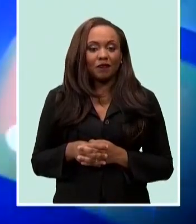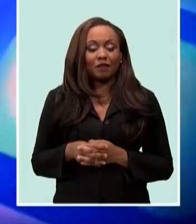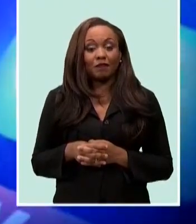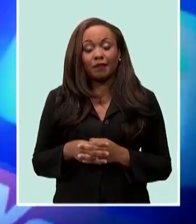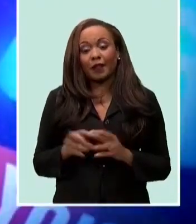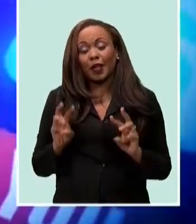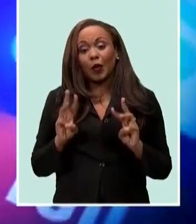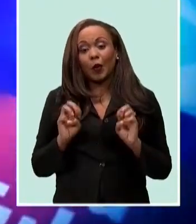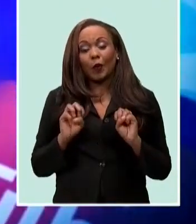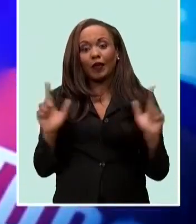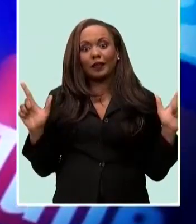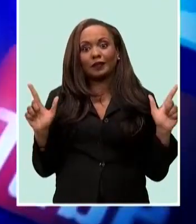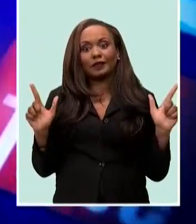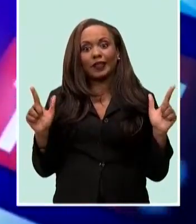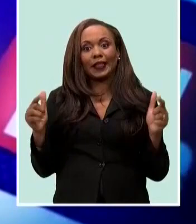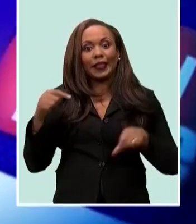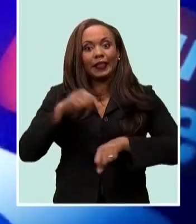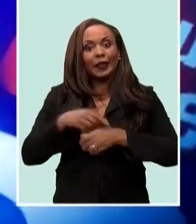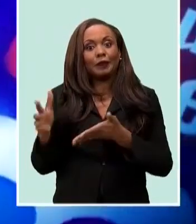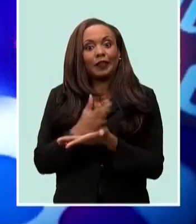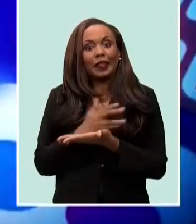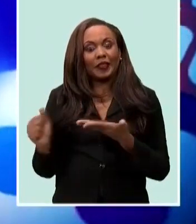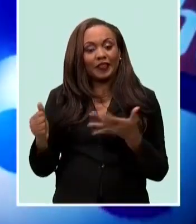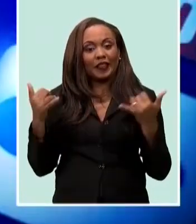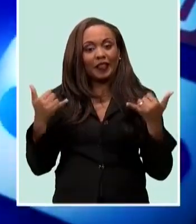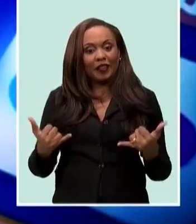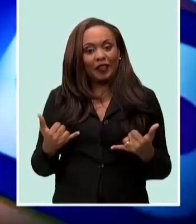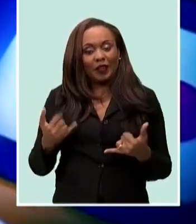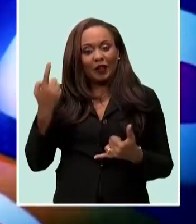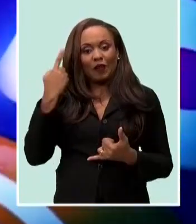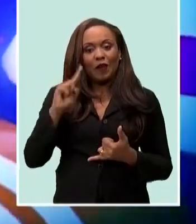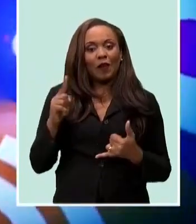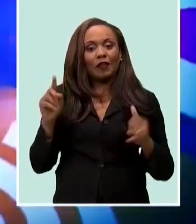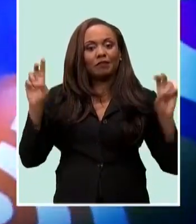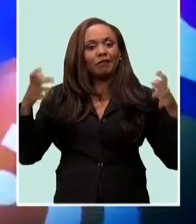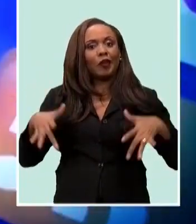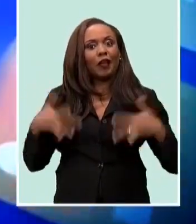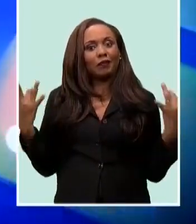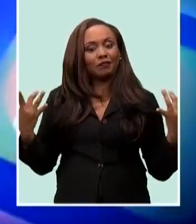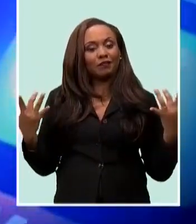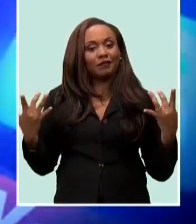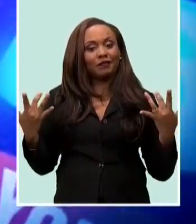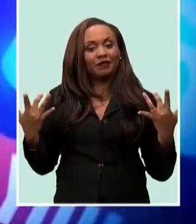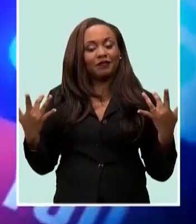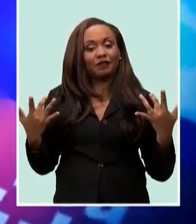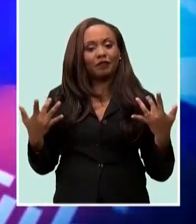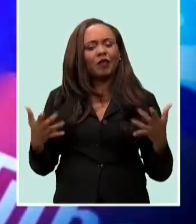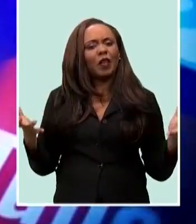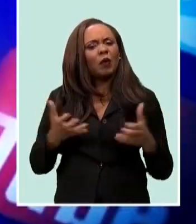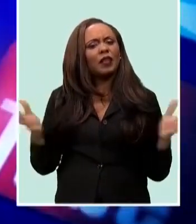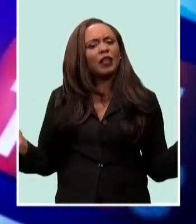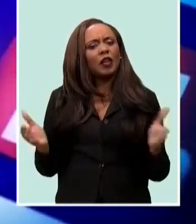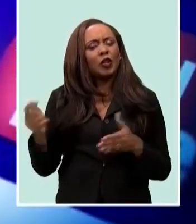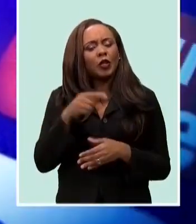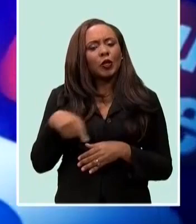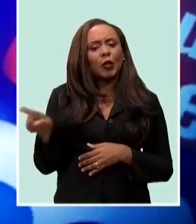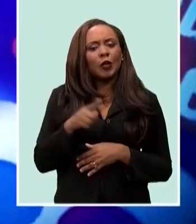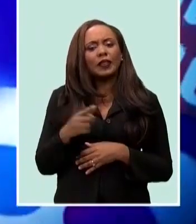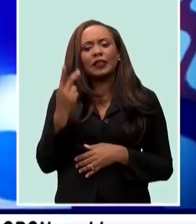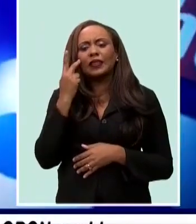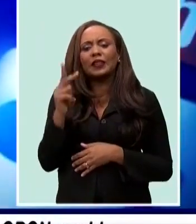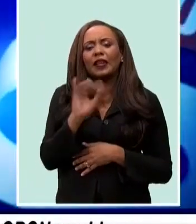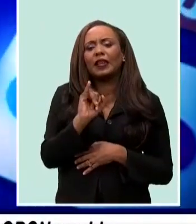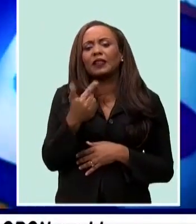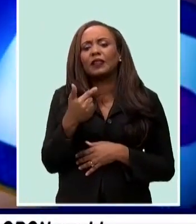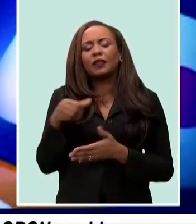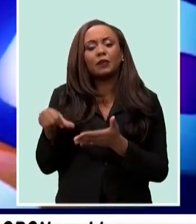Well, that's all the time that we have tonight for Watch Trending. So we're going to encourage you to visit our